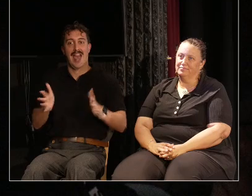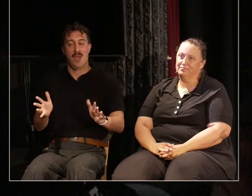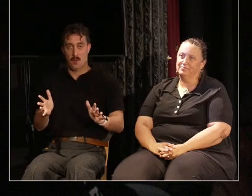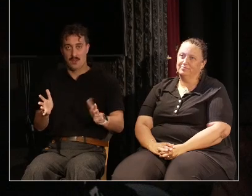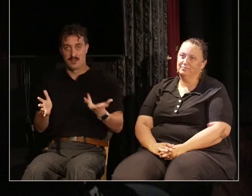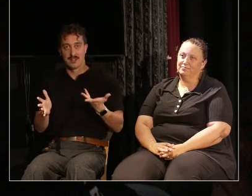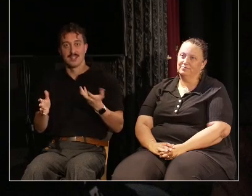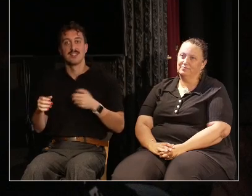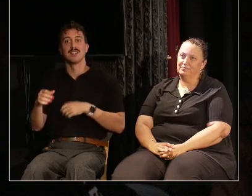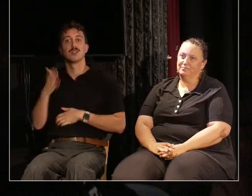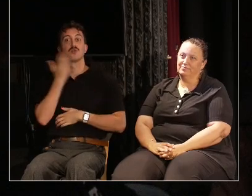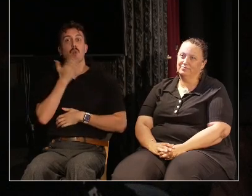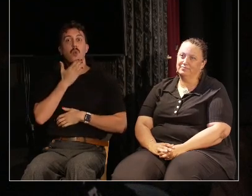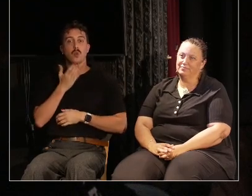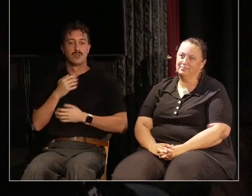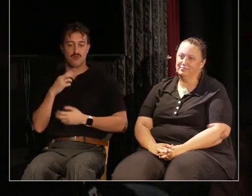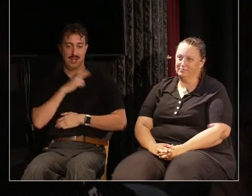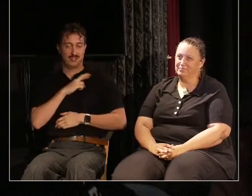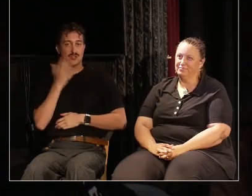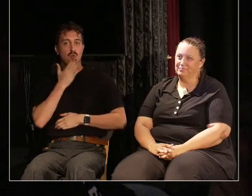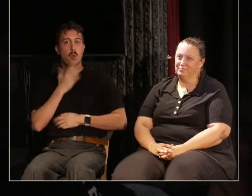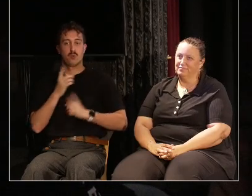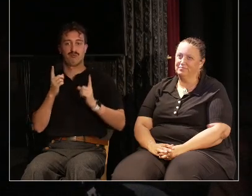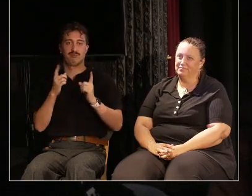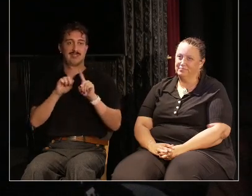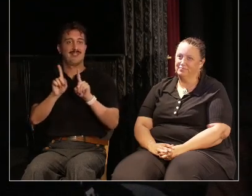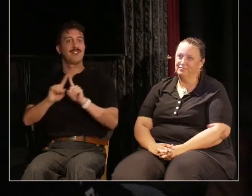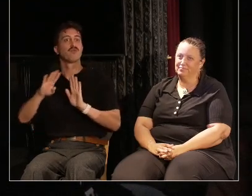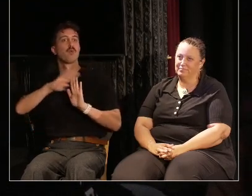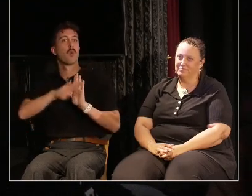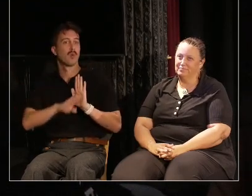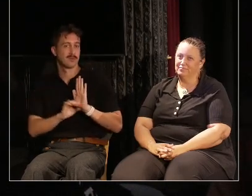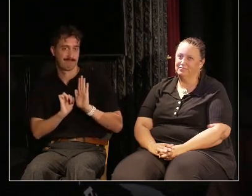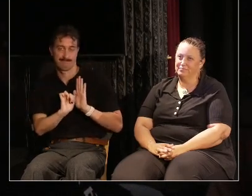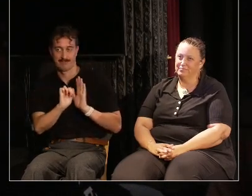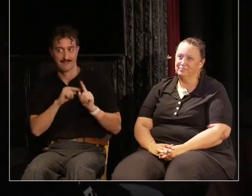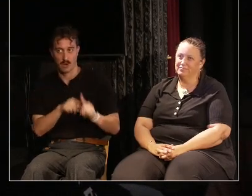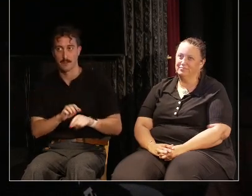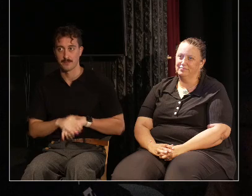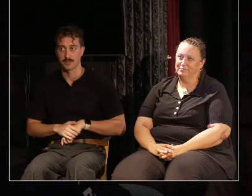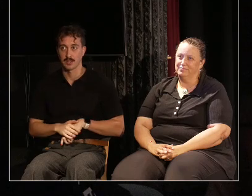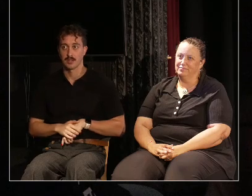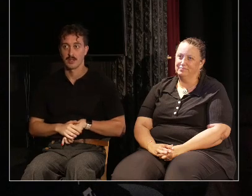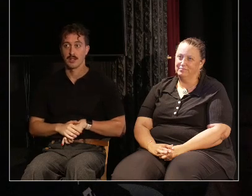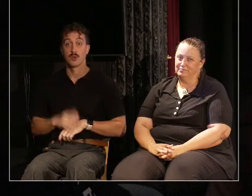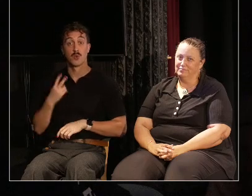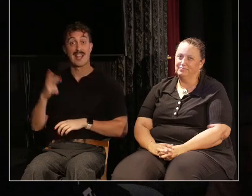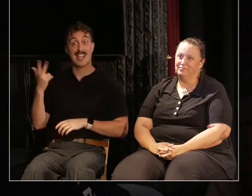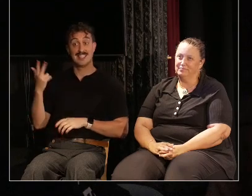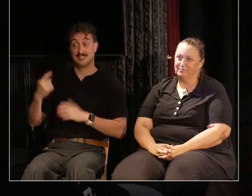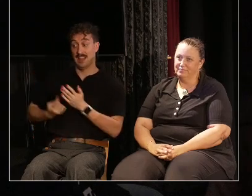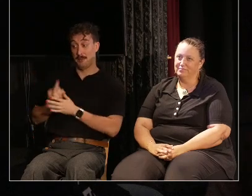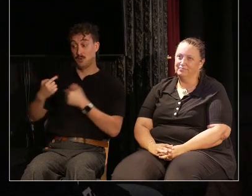and allow them to play by their own rules. And in fact, since that happened to me, I personally know of 4 people that have been